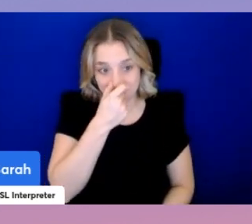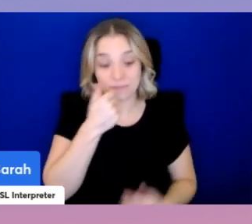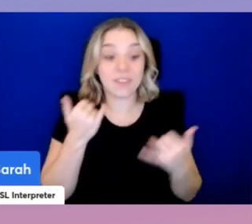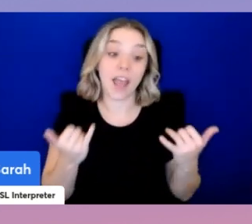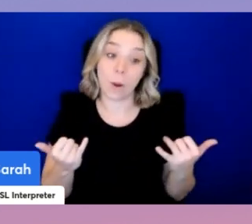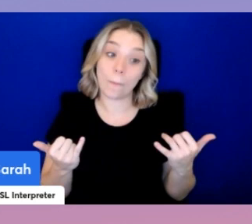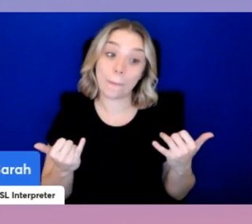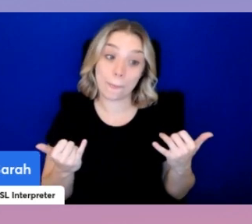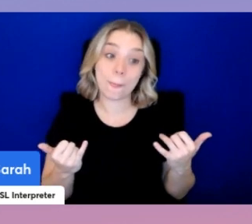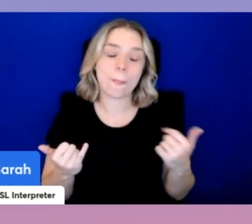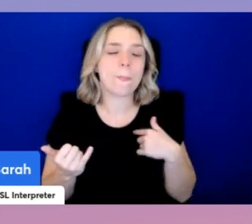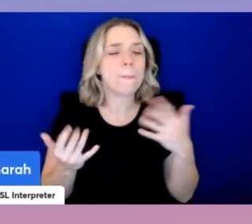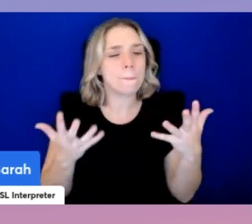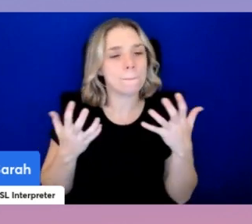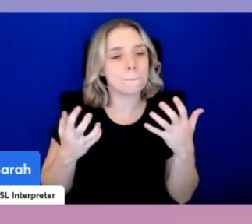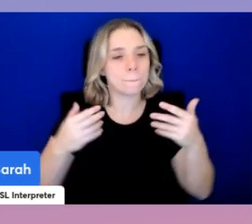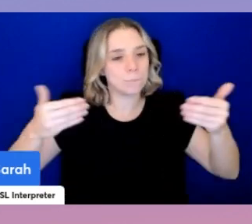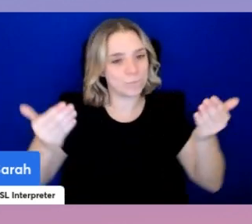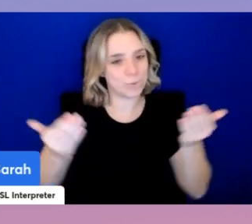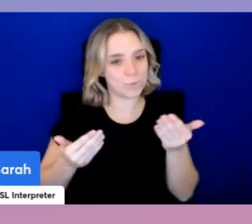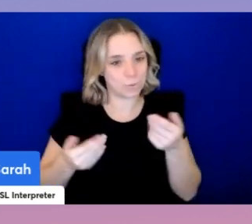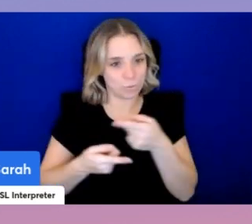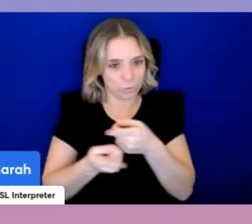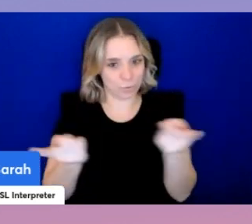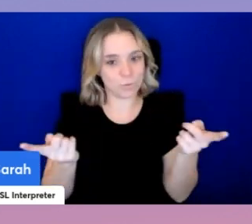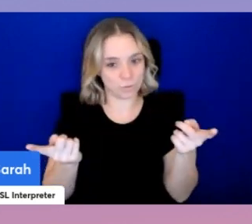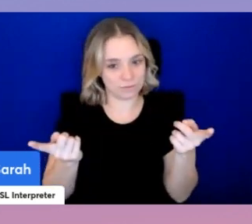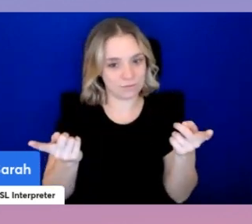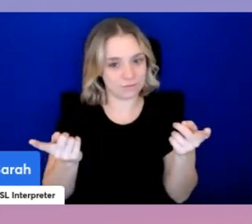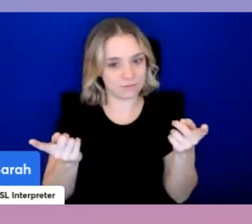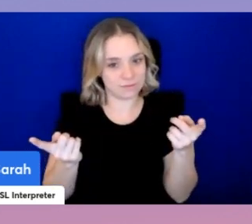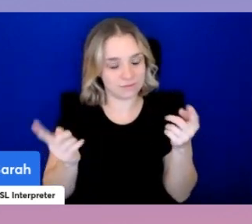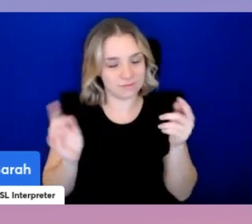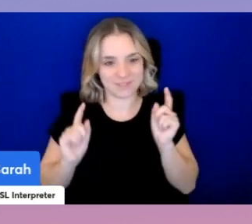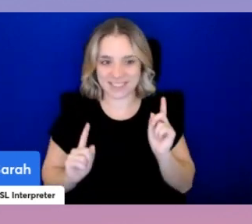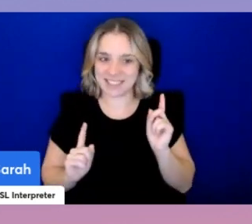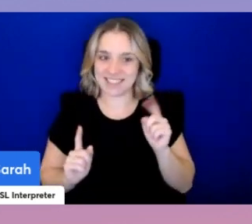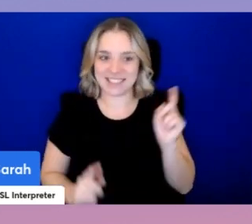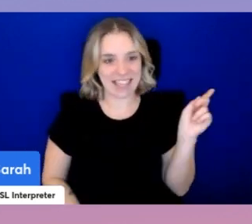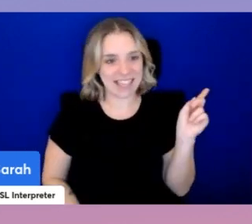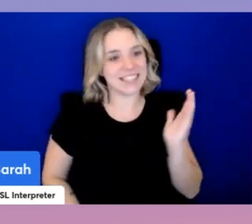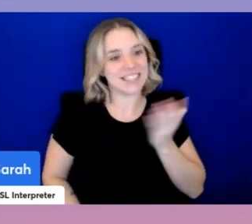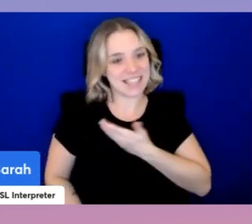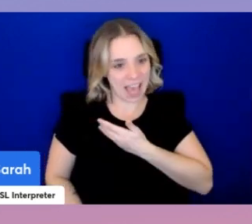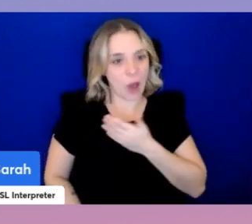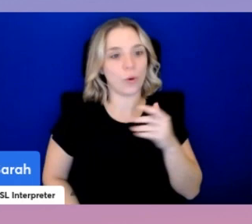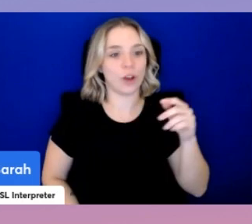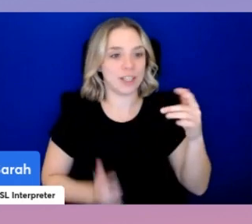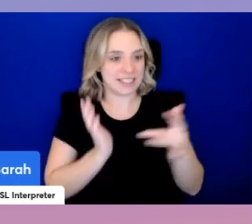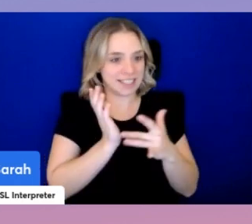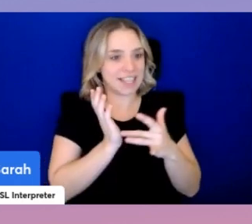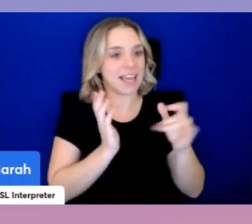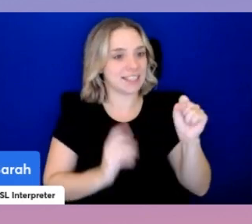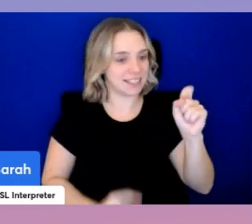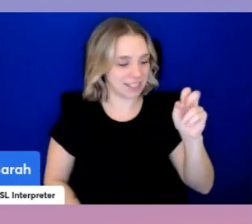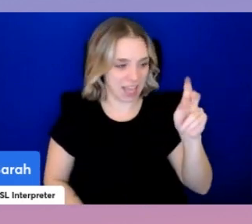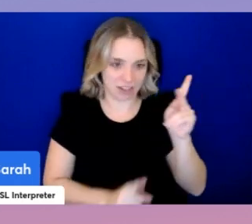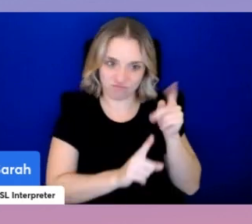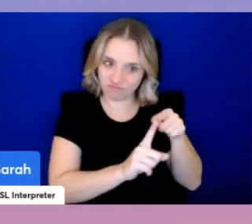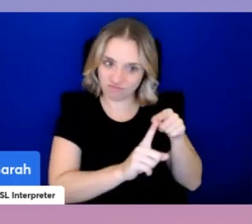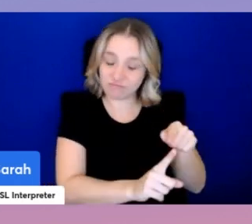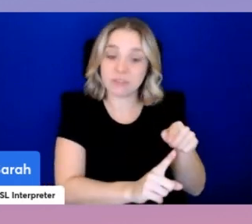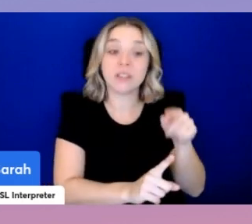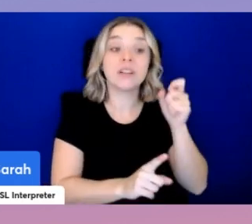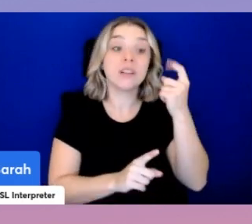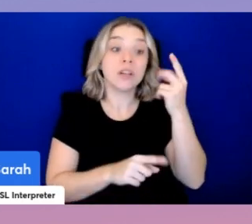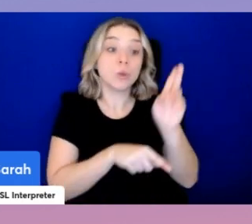Now, I want to introduce you. This is practically our main tech stack by using the Hashicorp stack, but